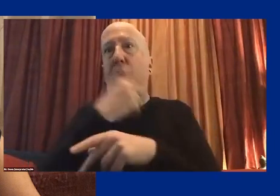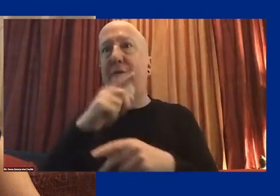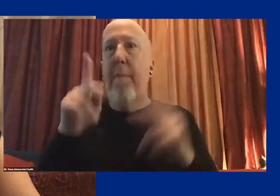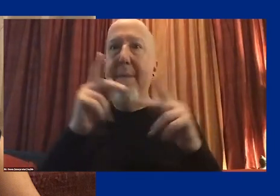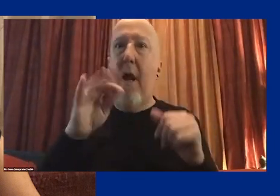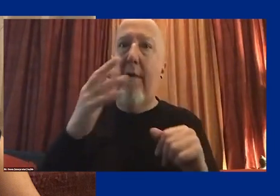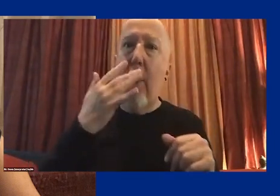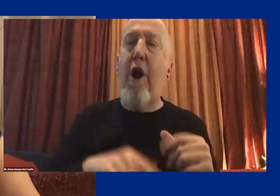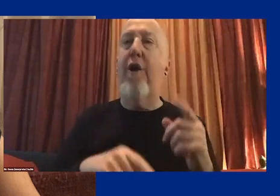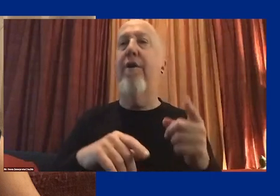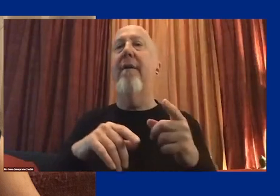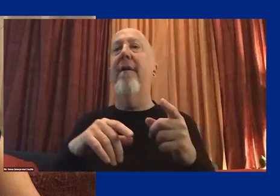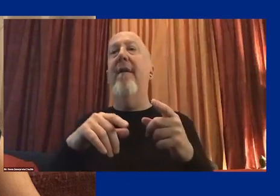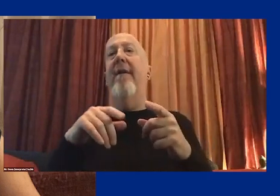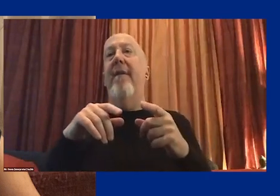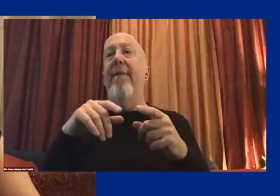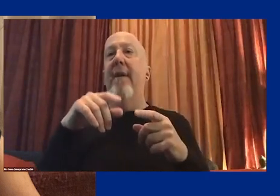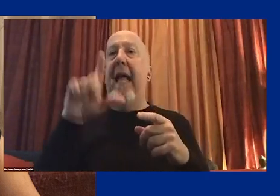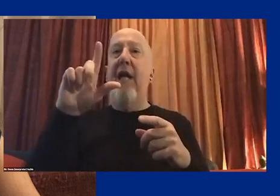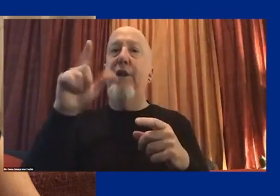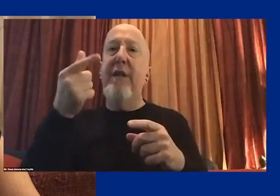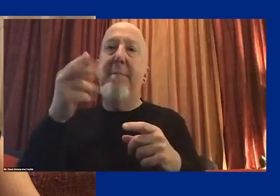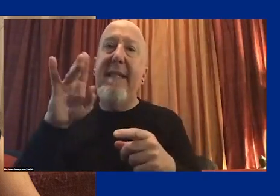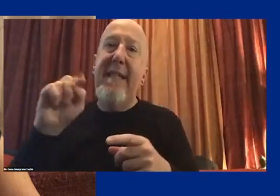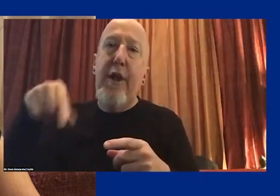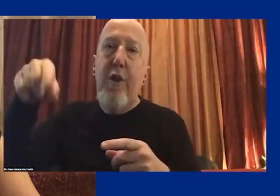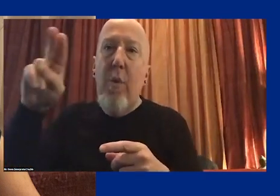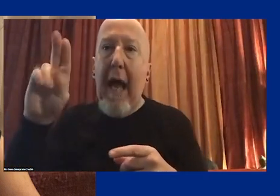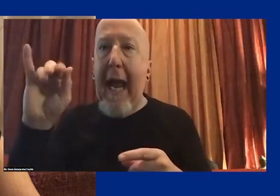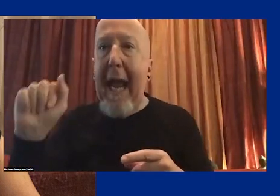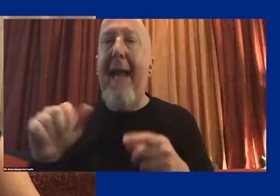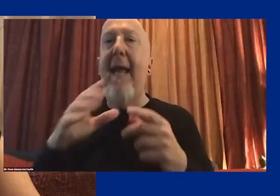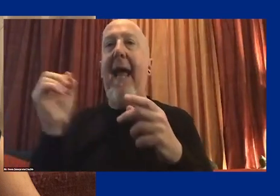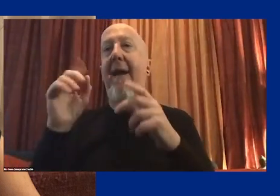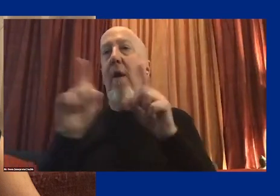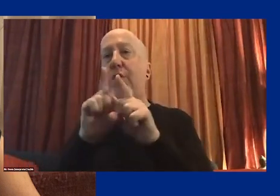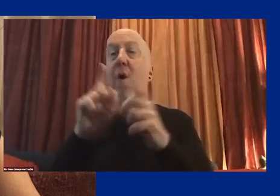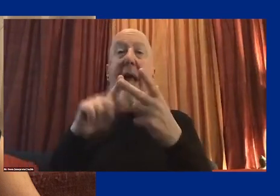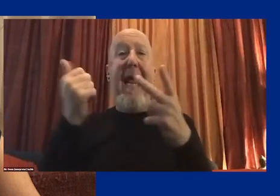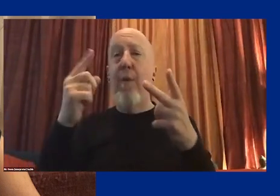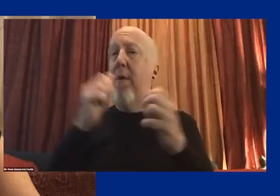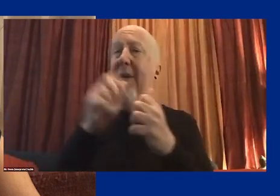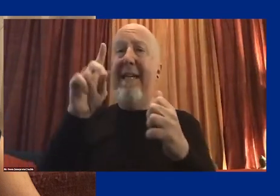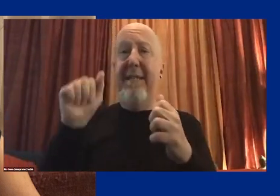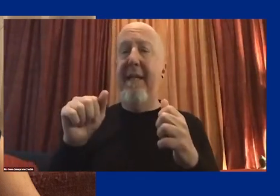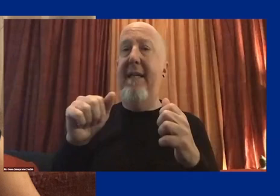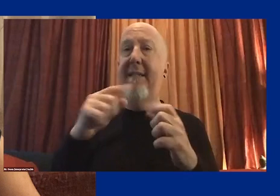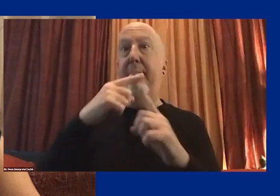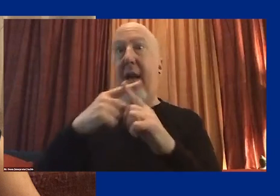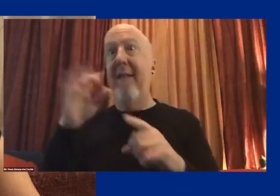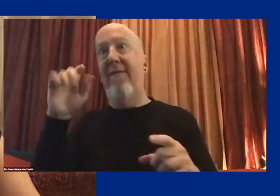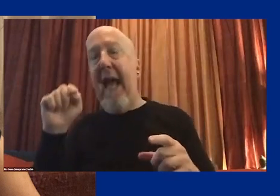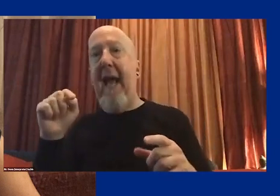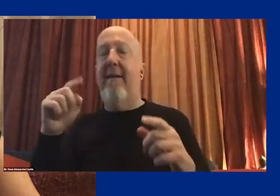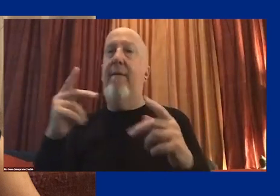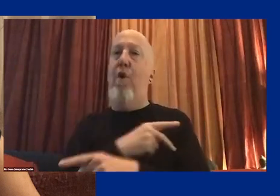the LGBTQIA communities, and people with disabilities. We became very worried